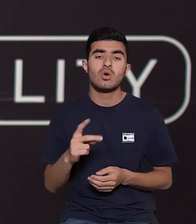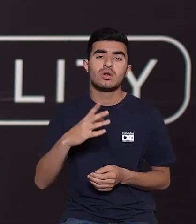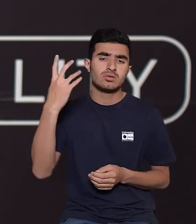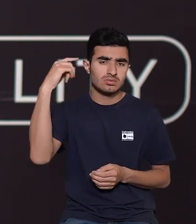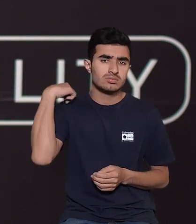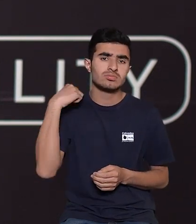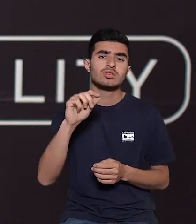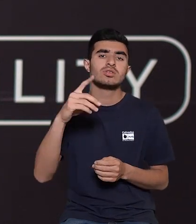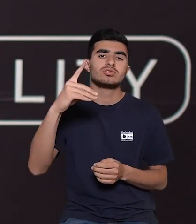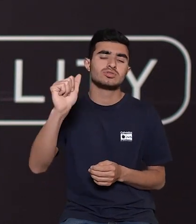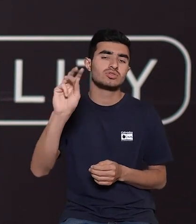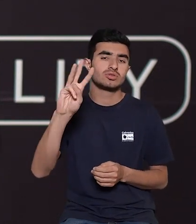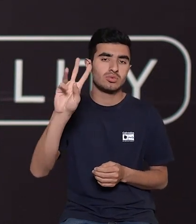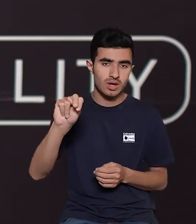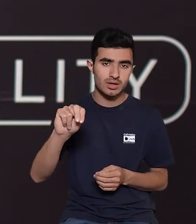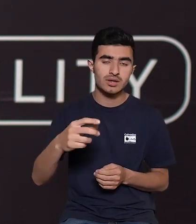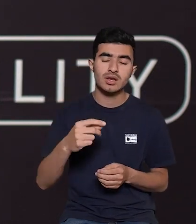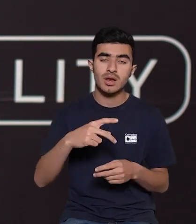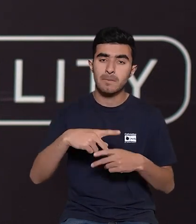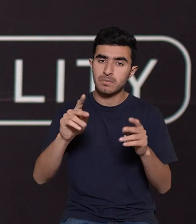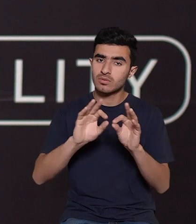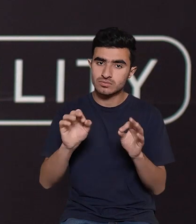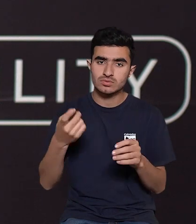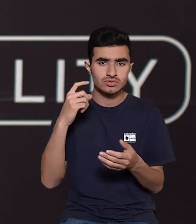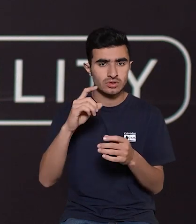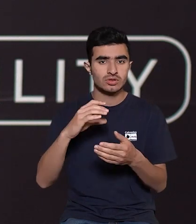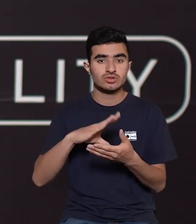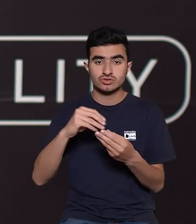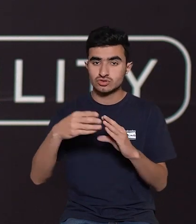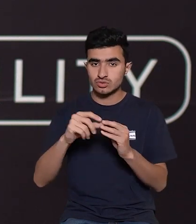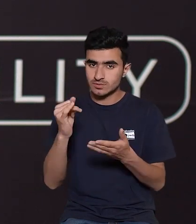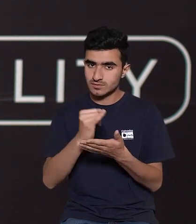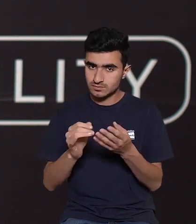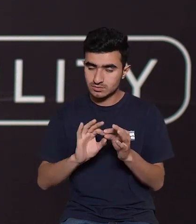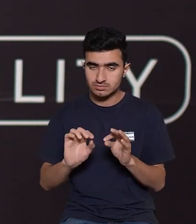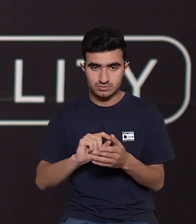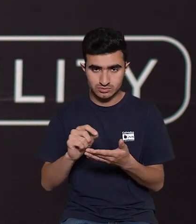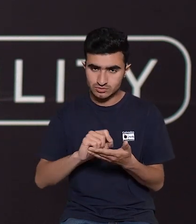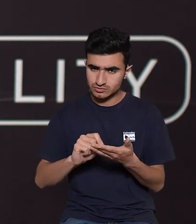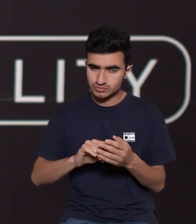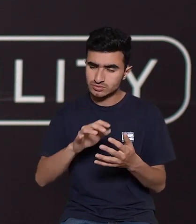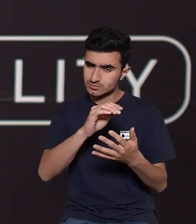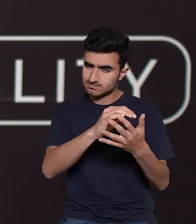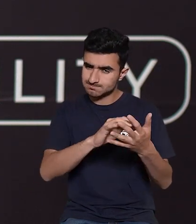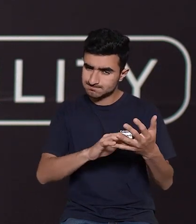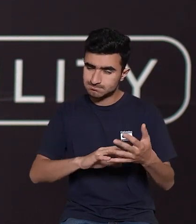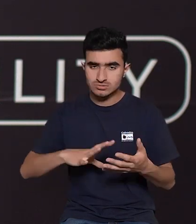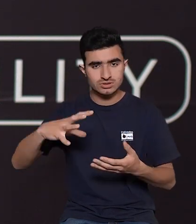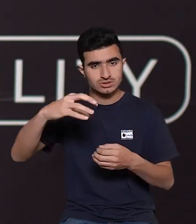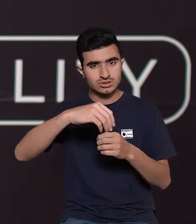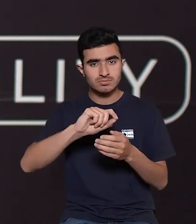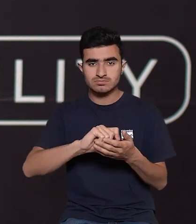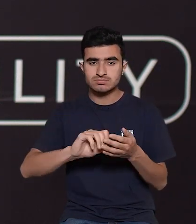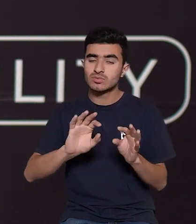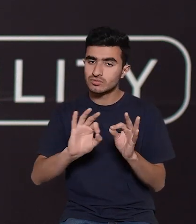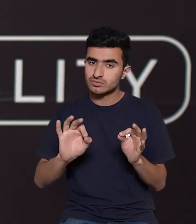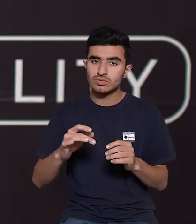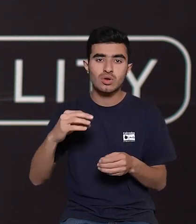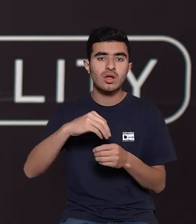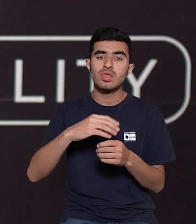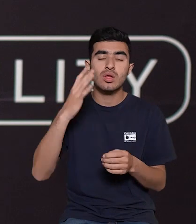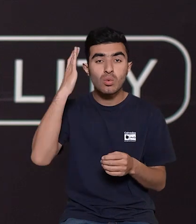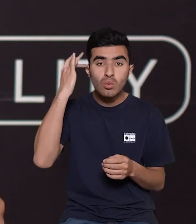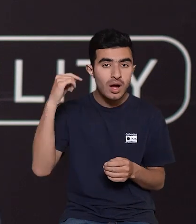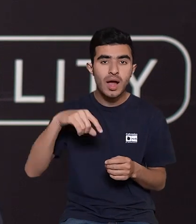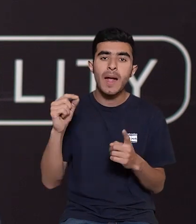essay called Rockets, Robots, and Reckless Imagination. It was published in Dawn Herald magazine. And it was a big detailed